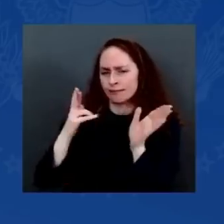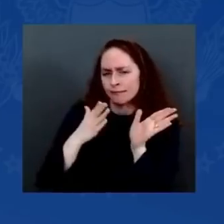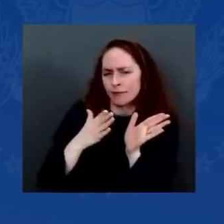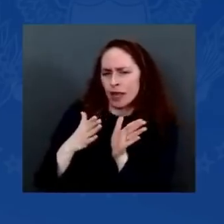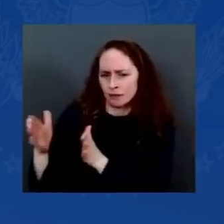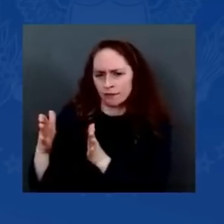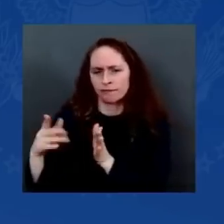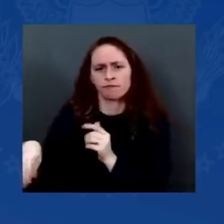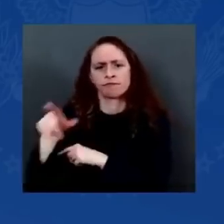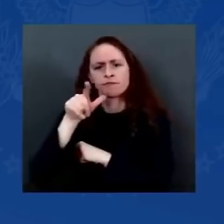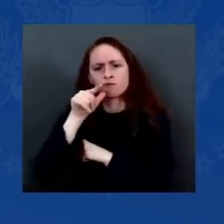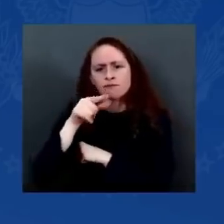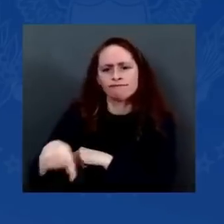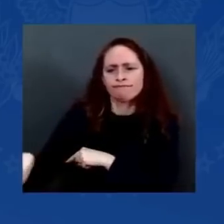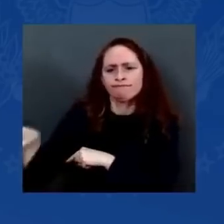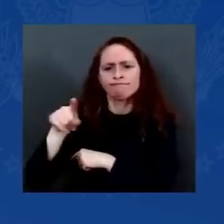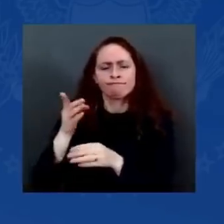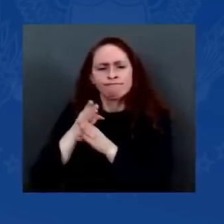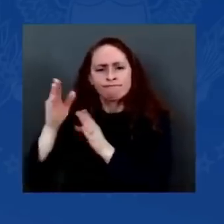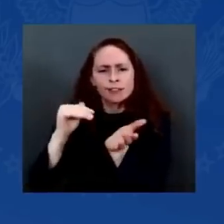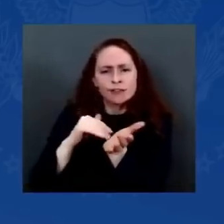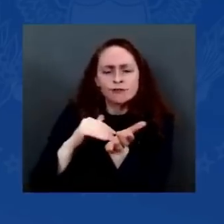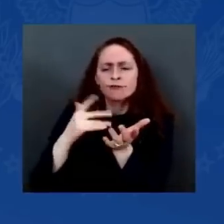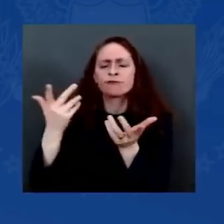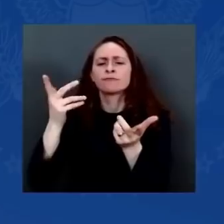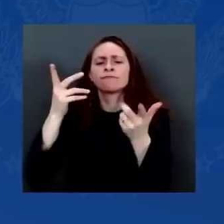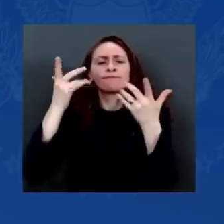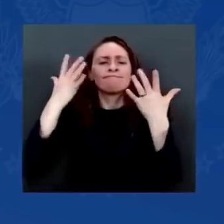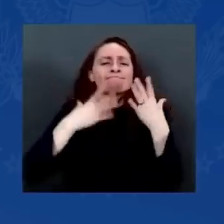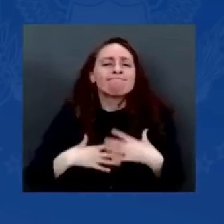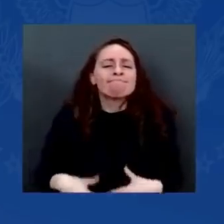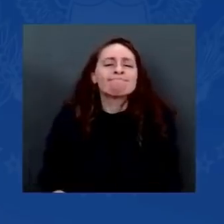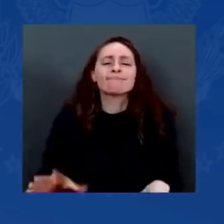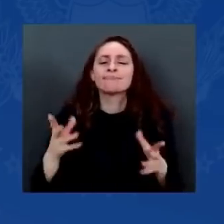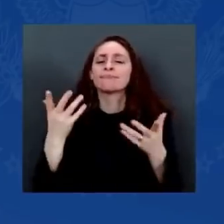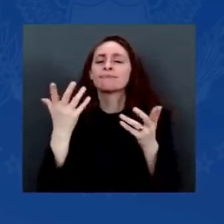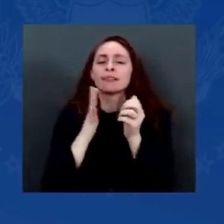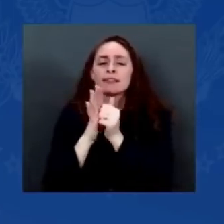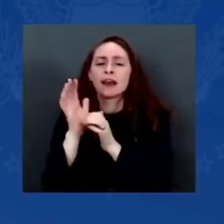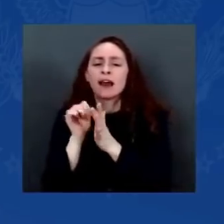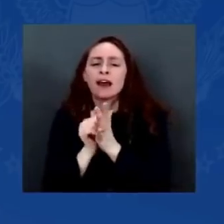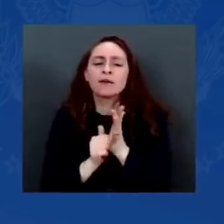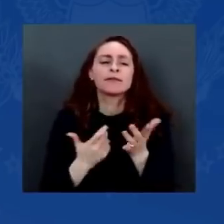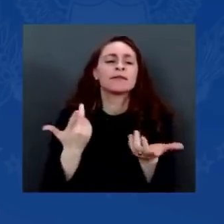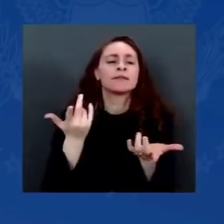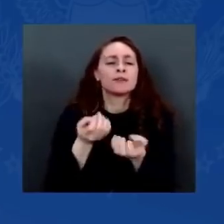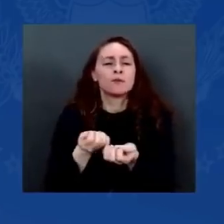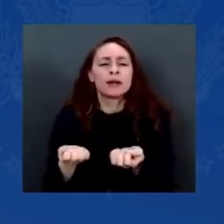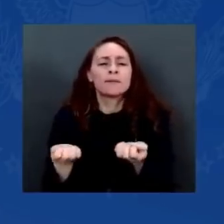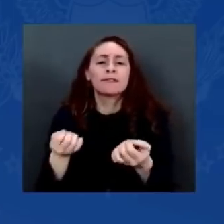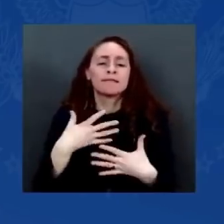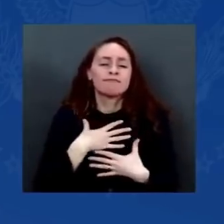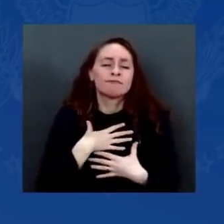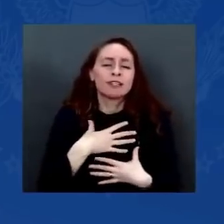it PPP. We're ready to send them immediately to any state that needs more. In addition, I've directed the Pentagon